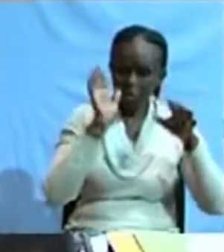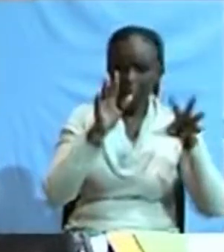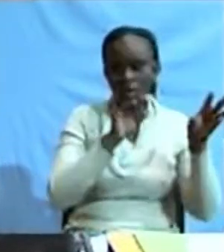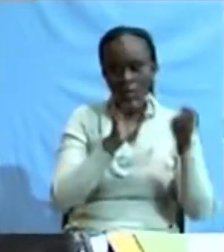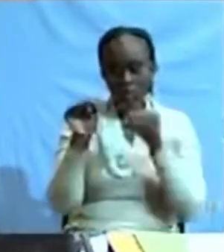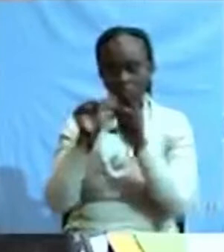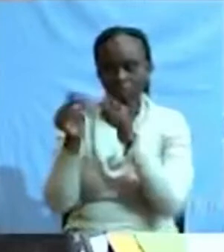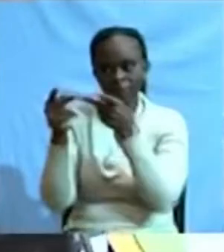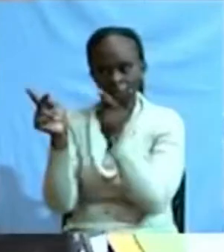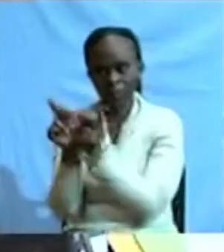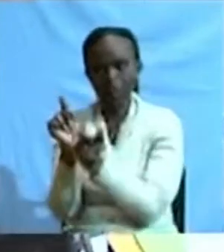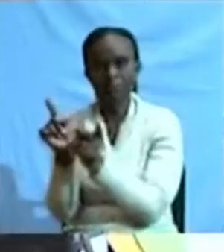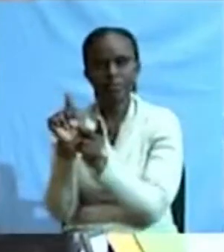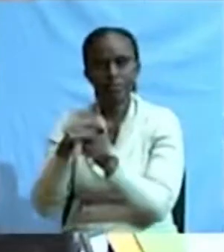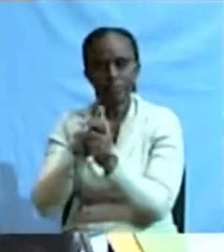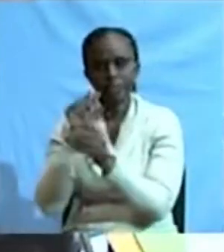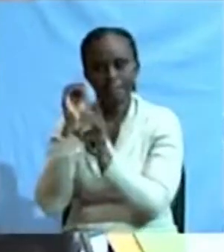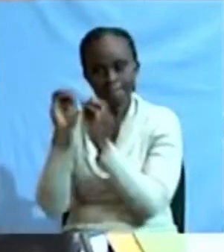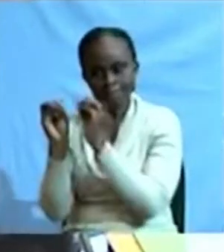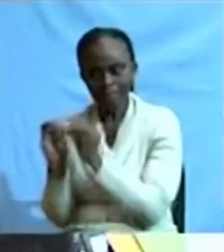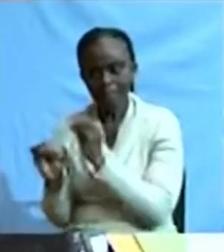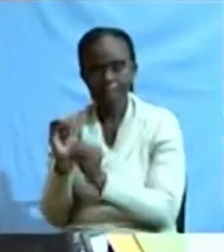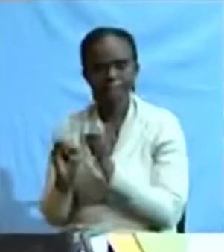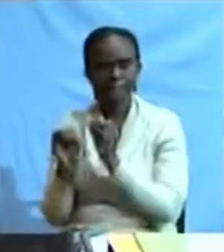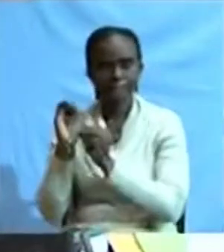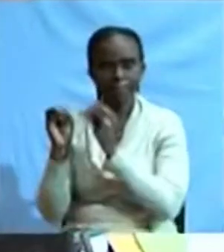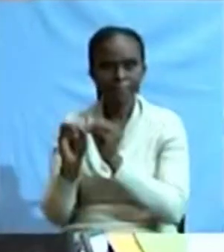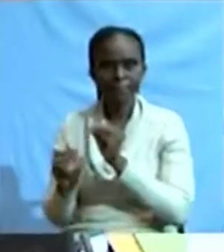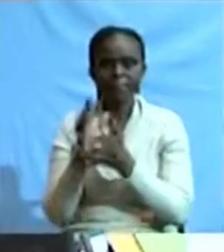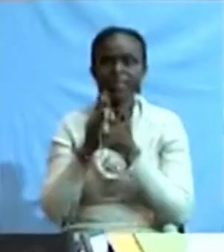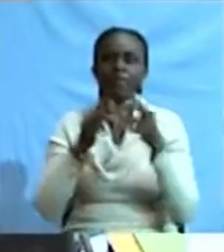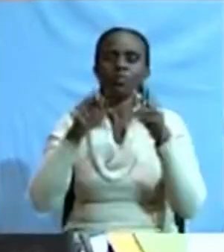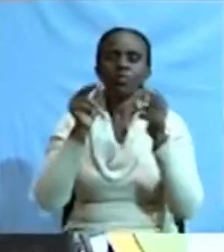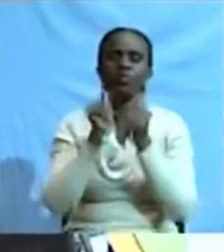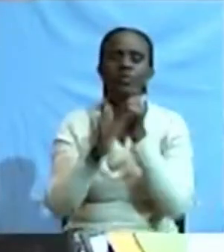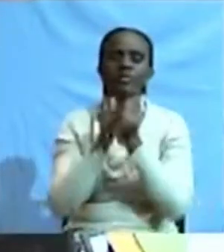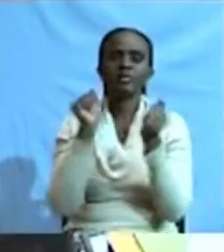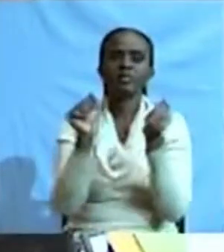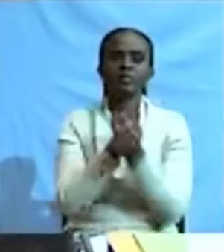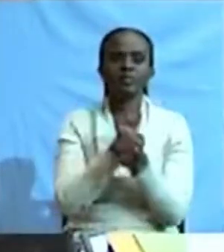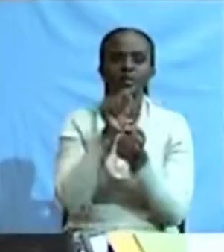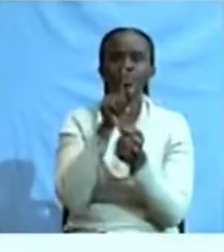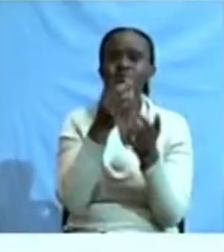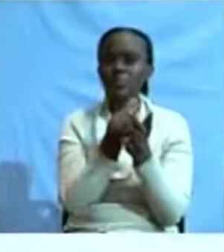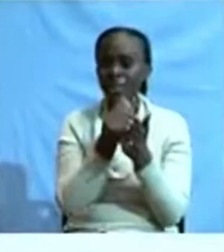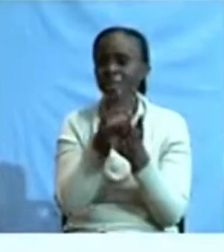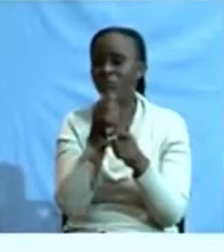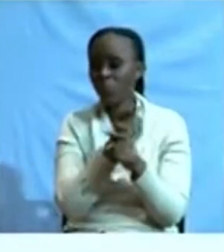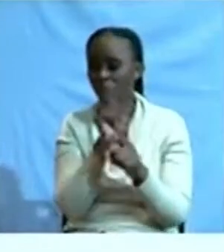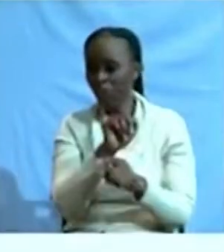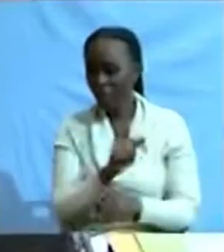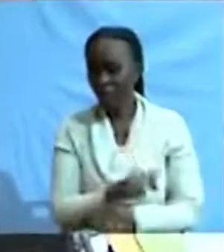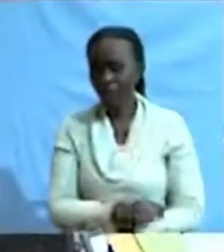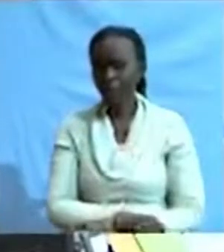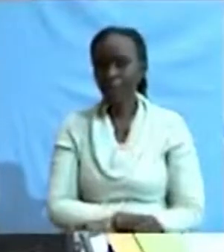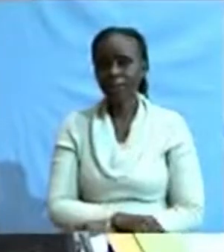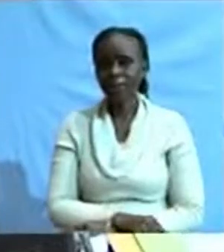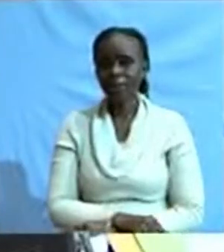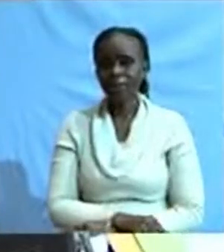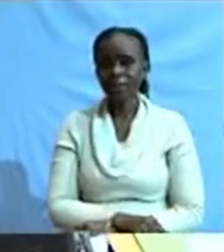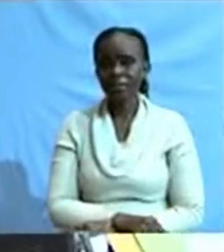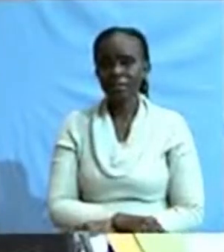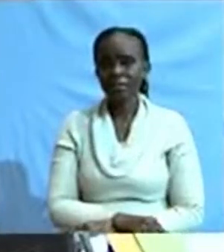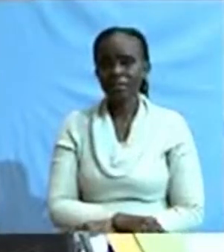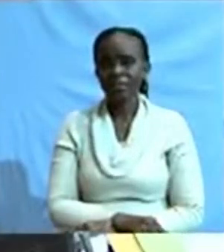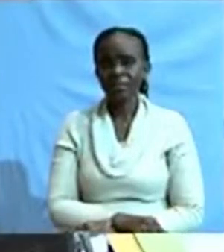into that to make sure that we mend some of the roads that are really, really Where are you getting bad. the money for such? And then we are